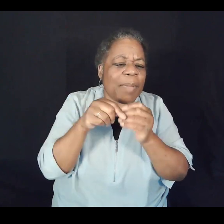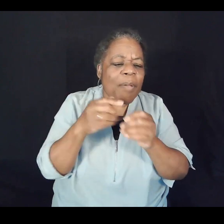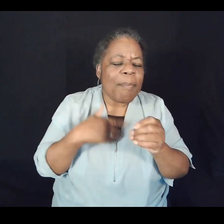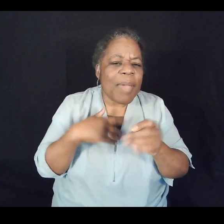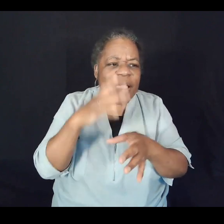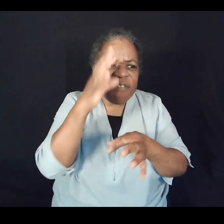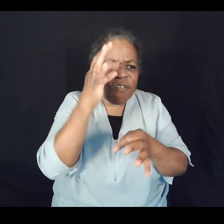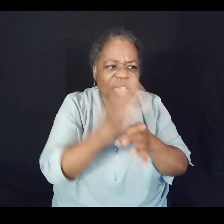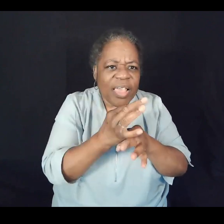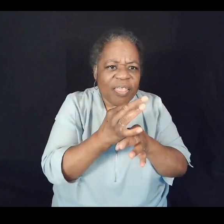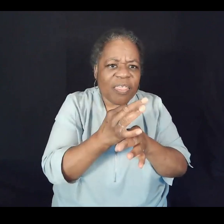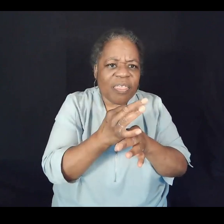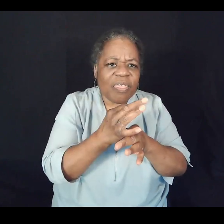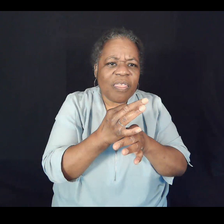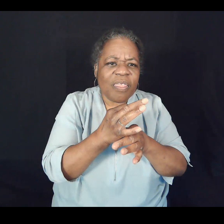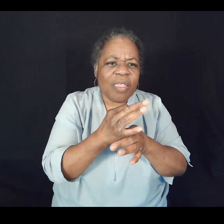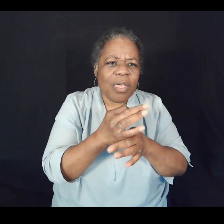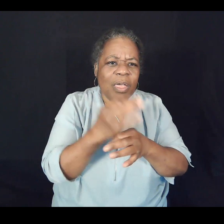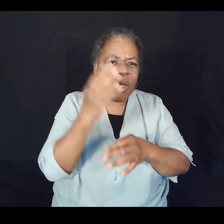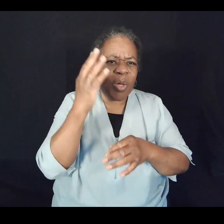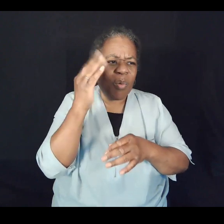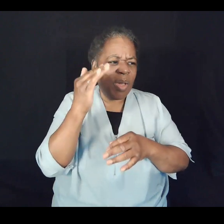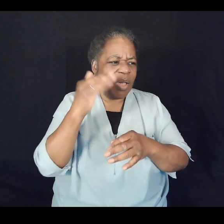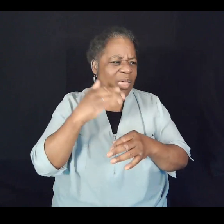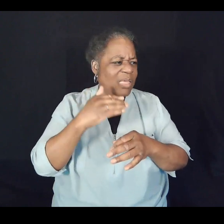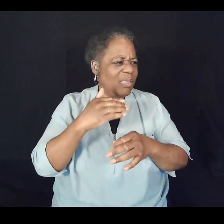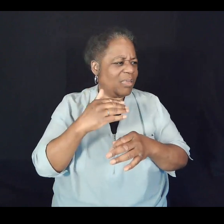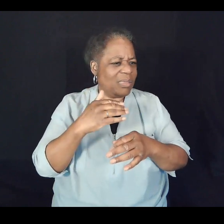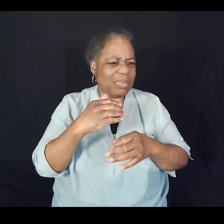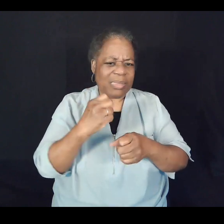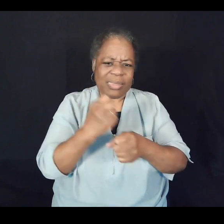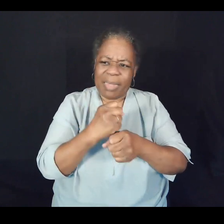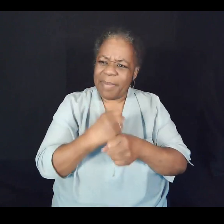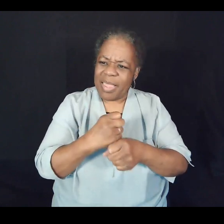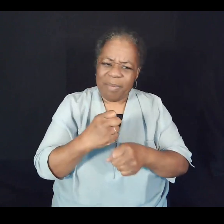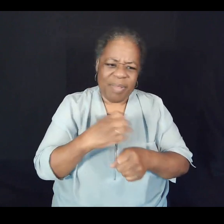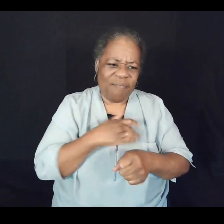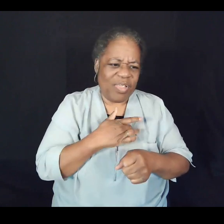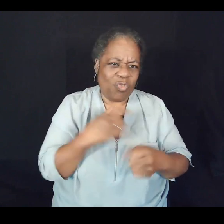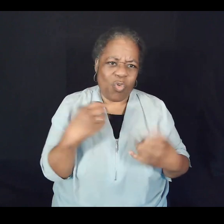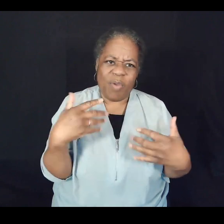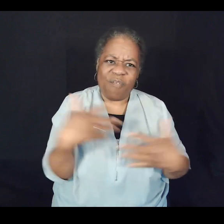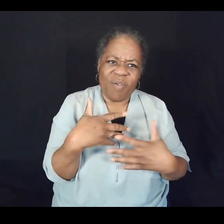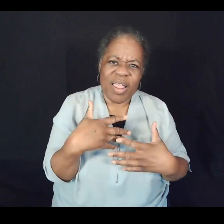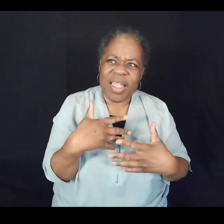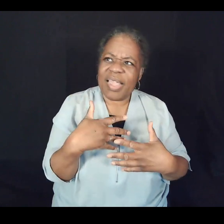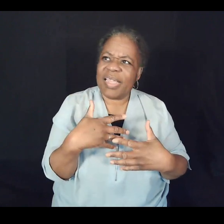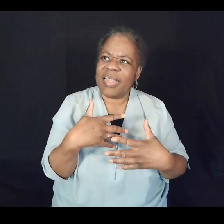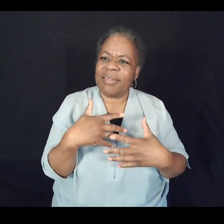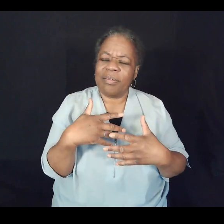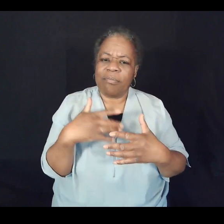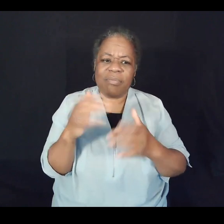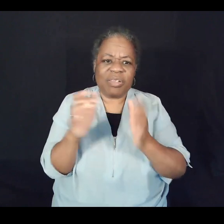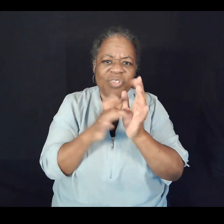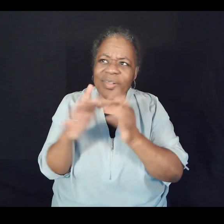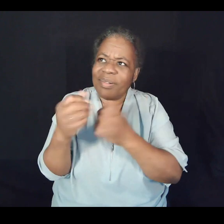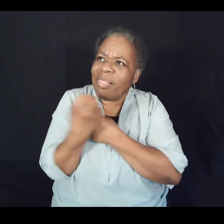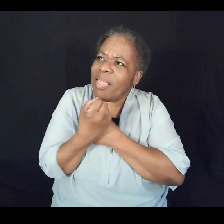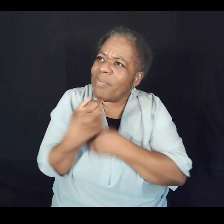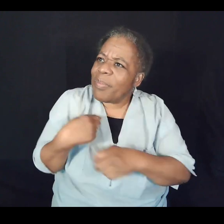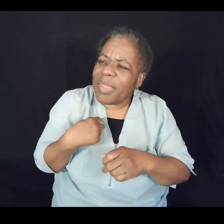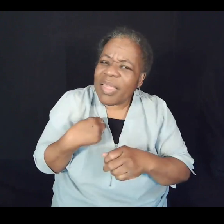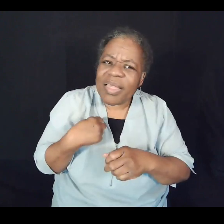me? Why was I made to feel so afraid if Jesus loved me? And